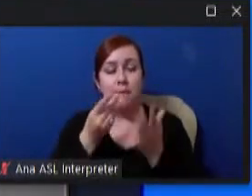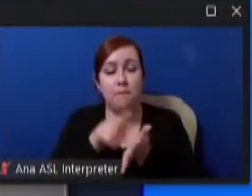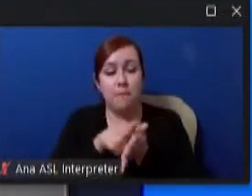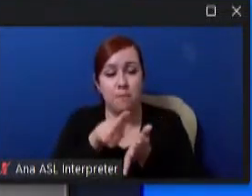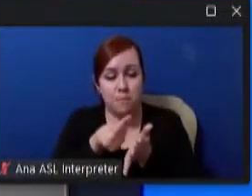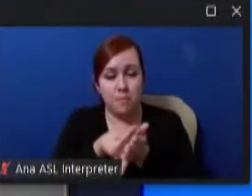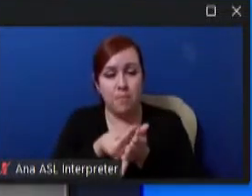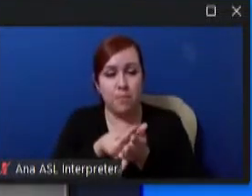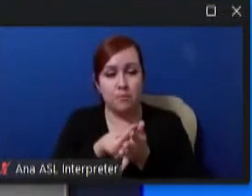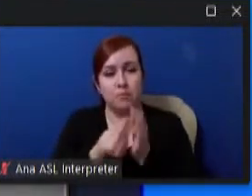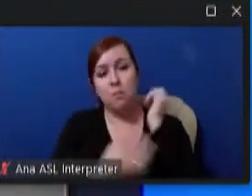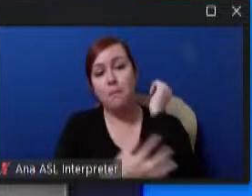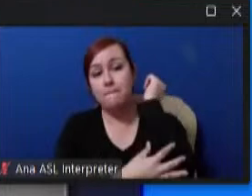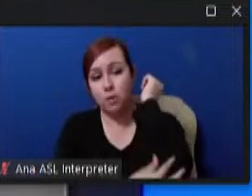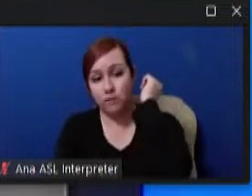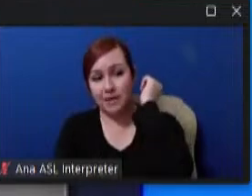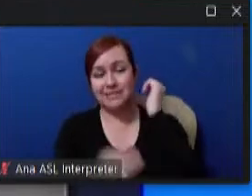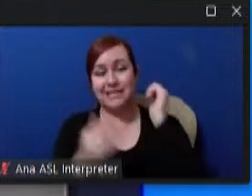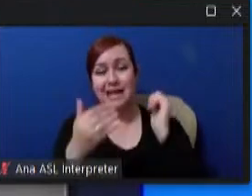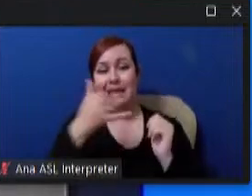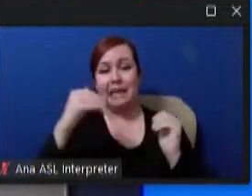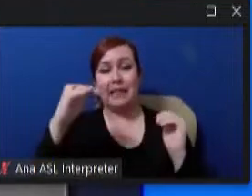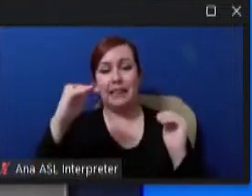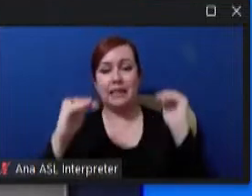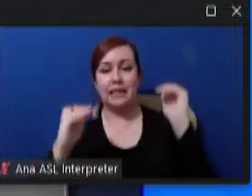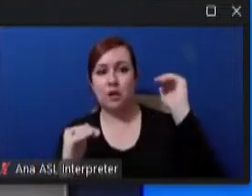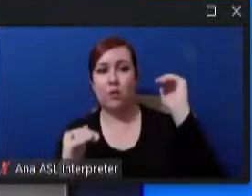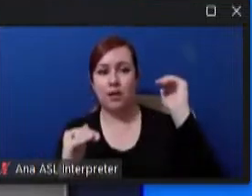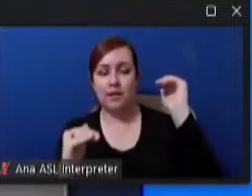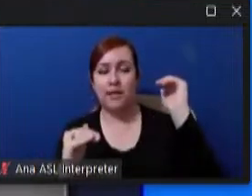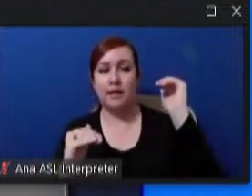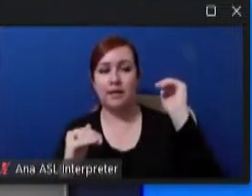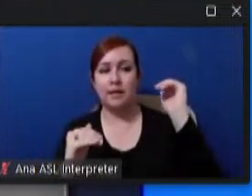in terms of poverty and inequality.